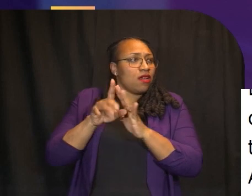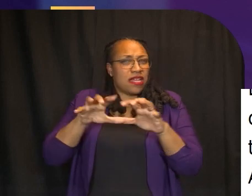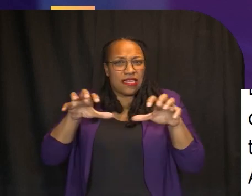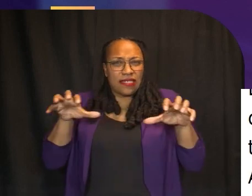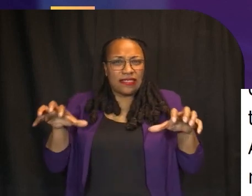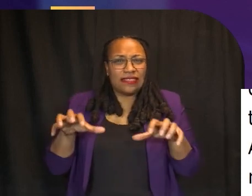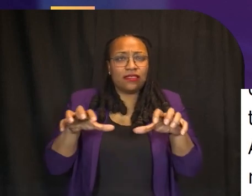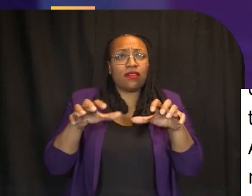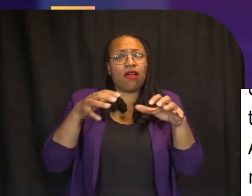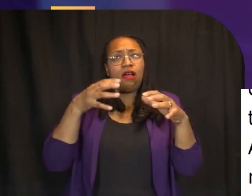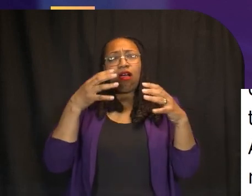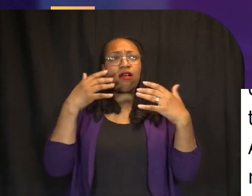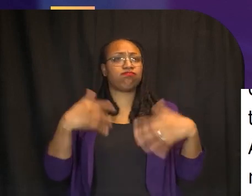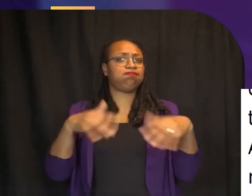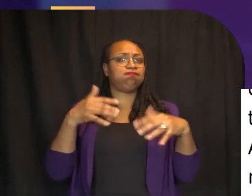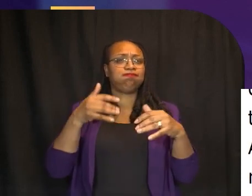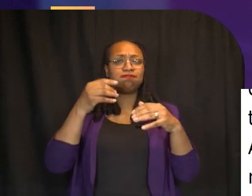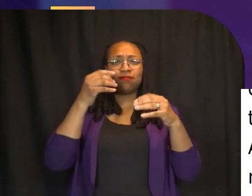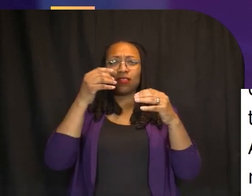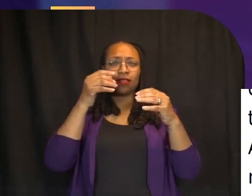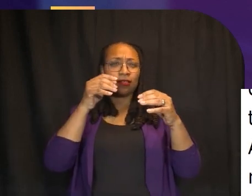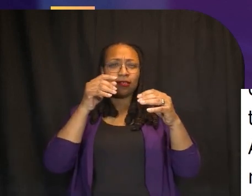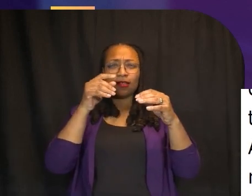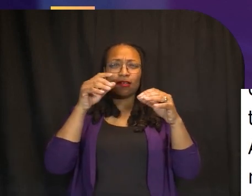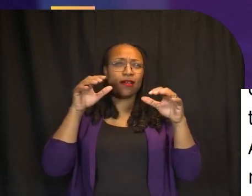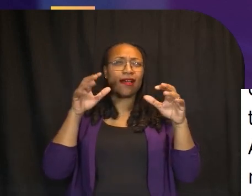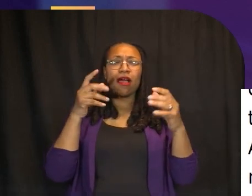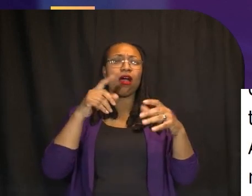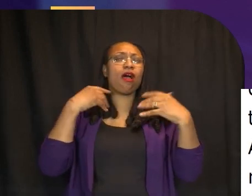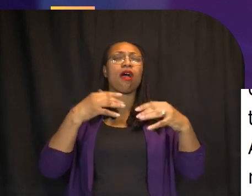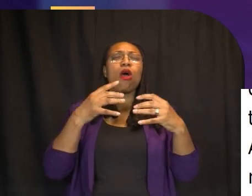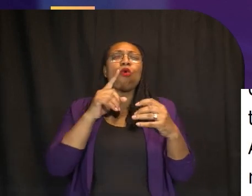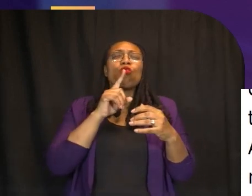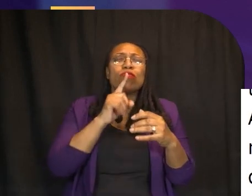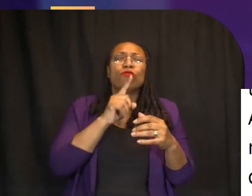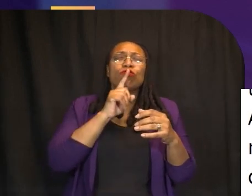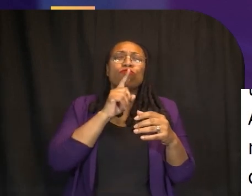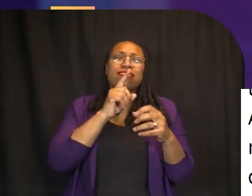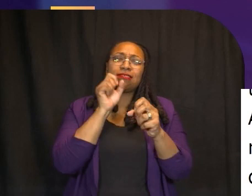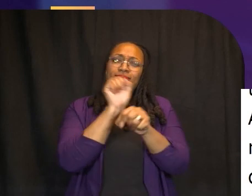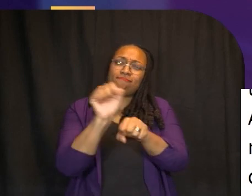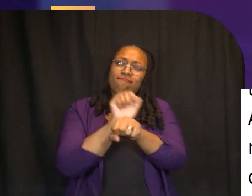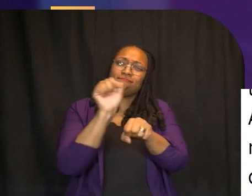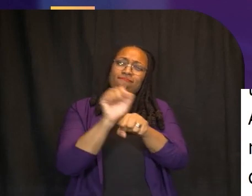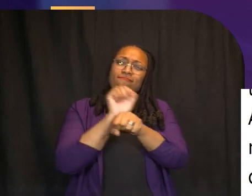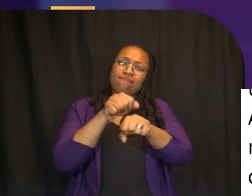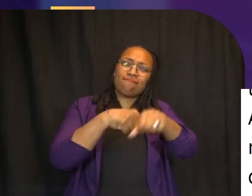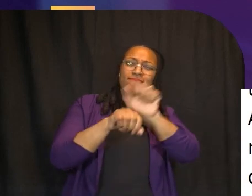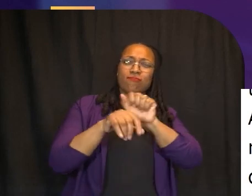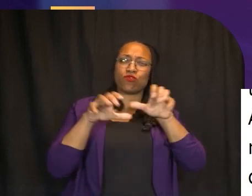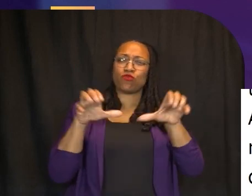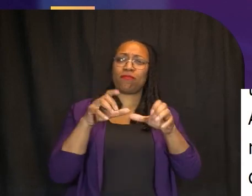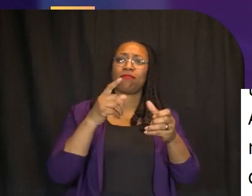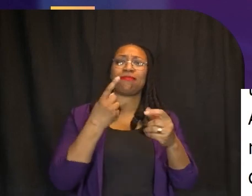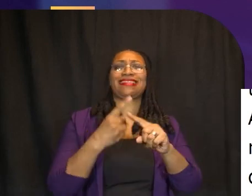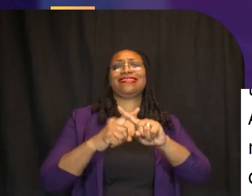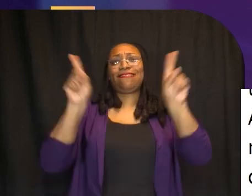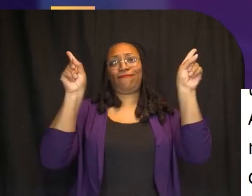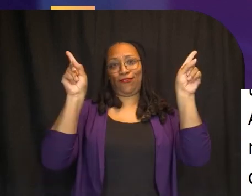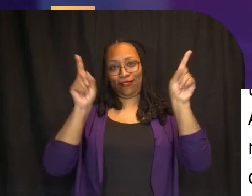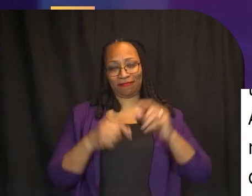on the community. Being a person with a disability is different for every one of us. Our